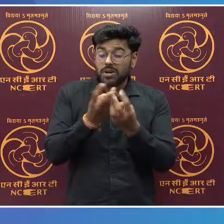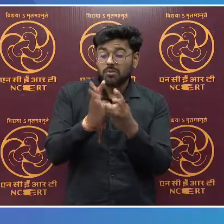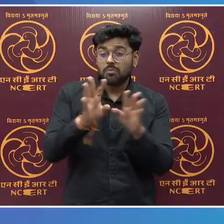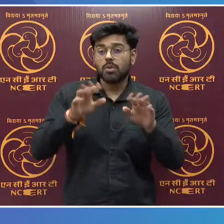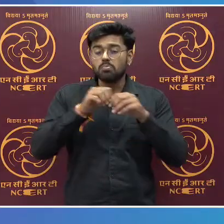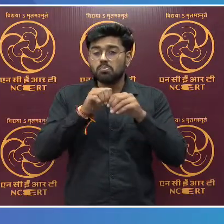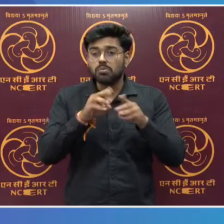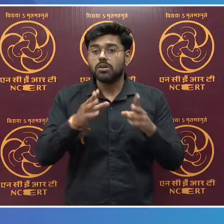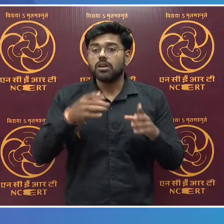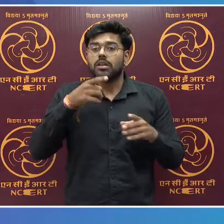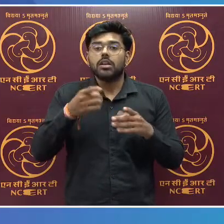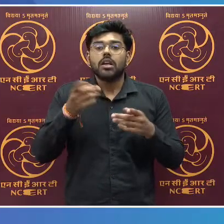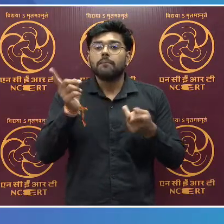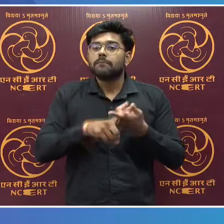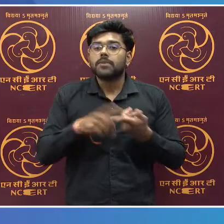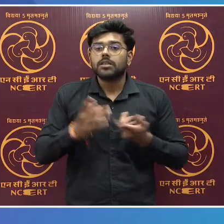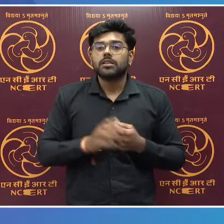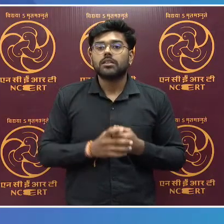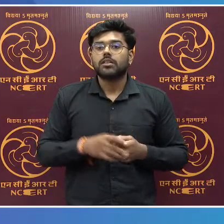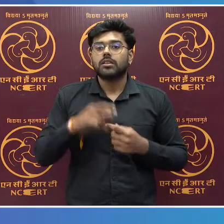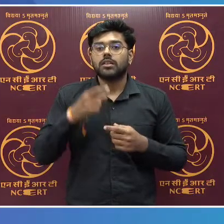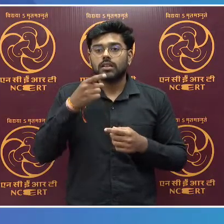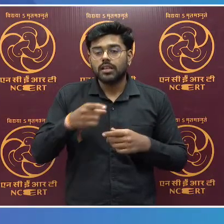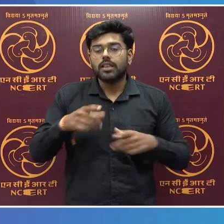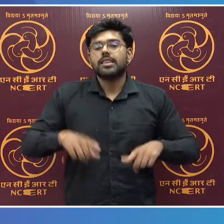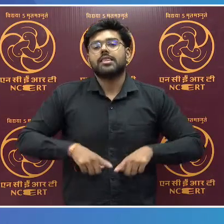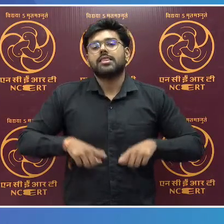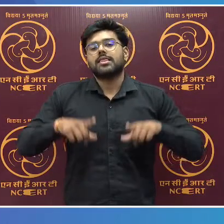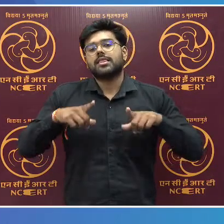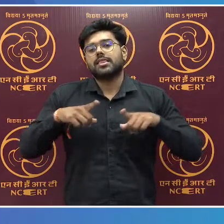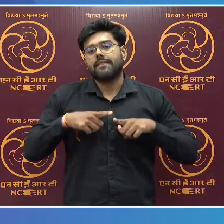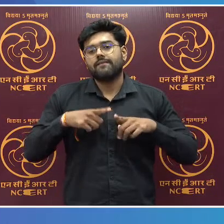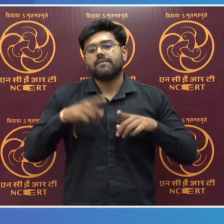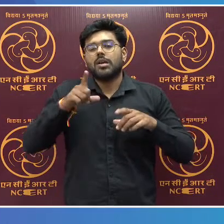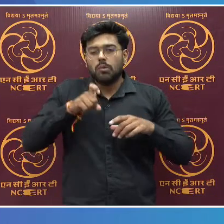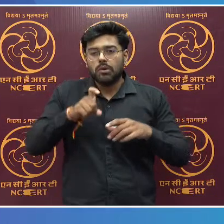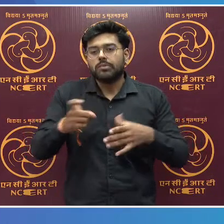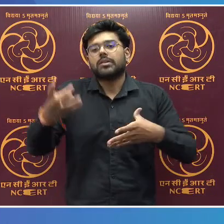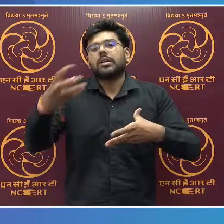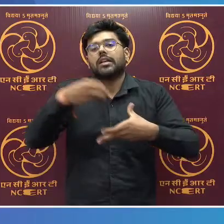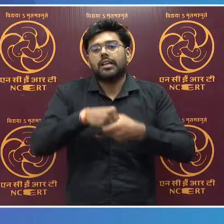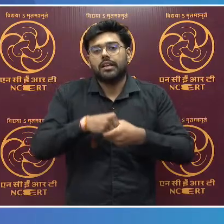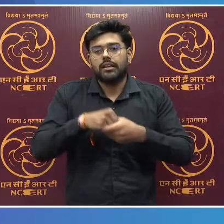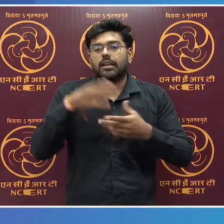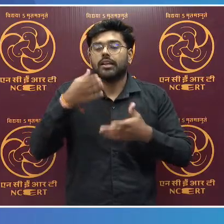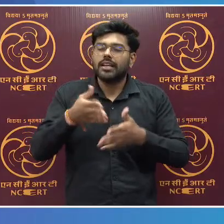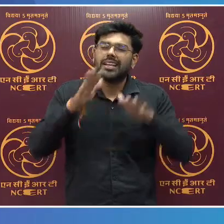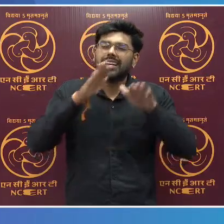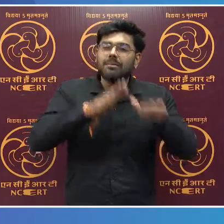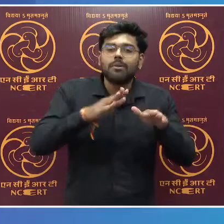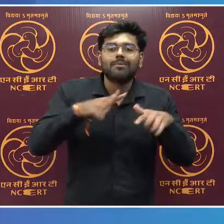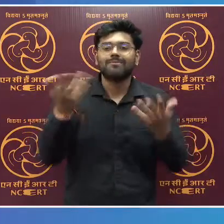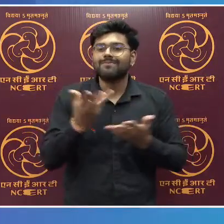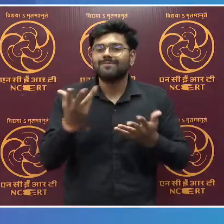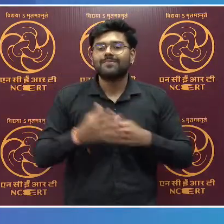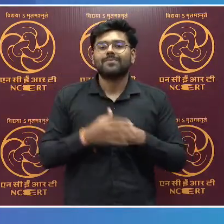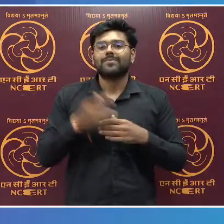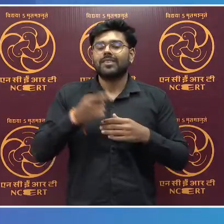so they are even called as living organisms. Okay. So, it completely dependent on